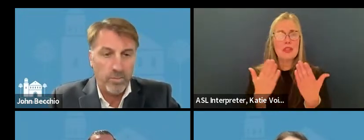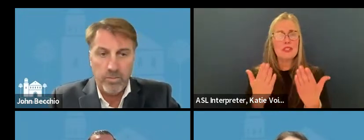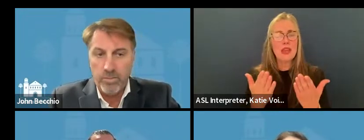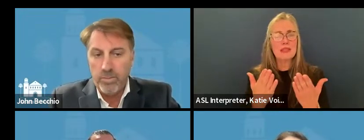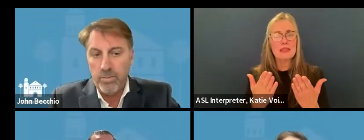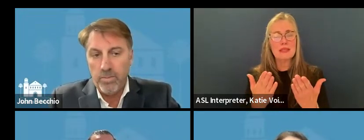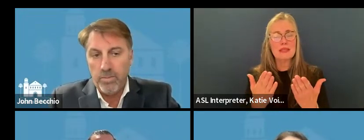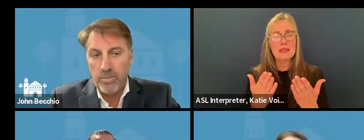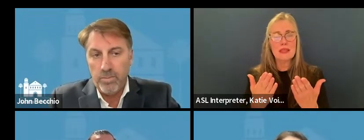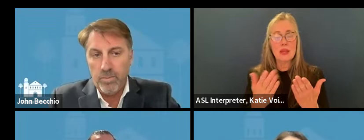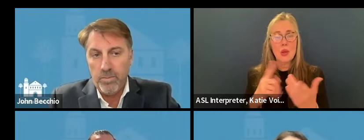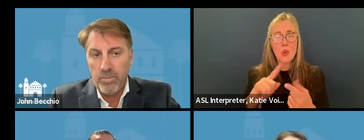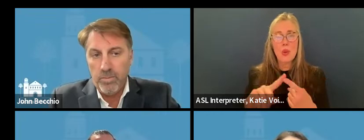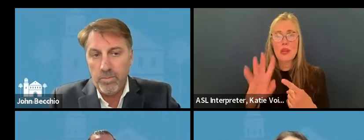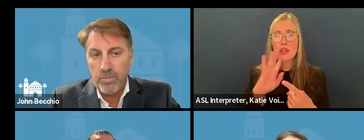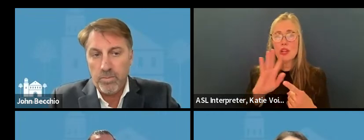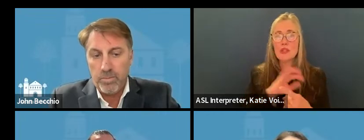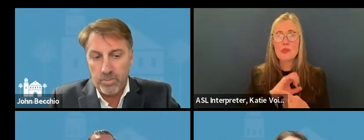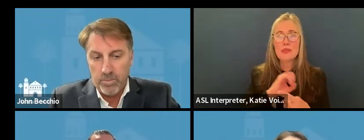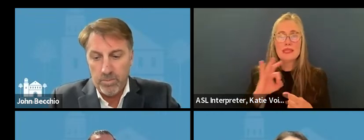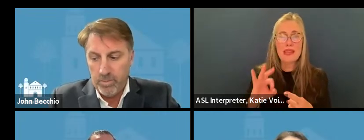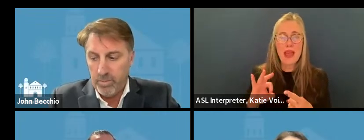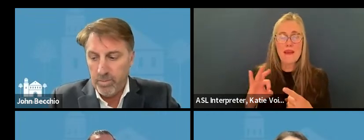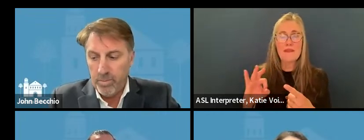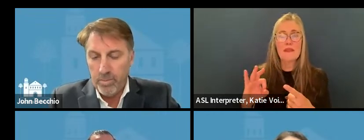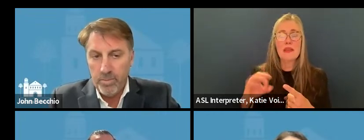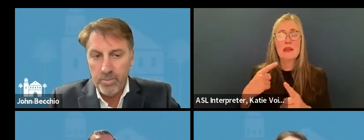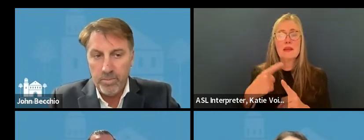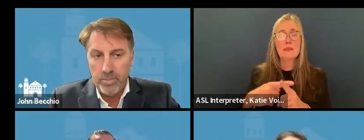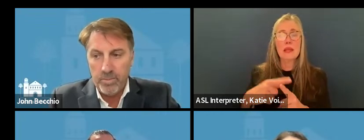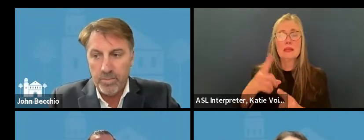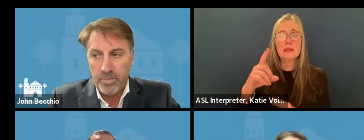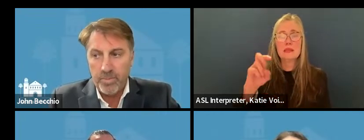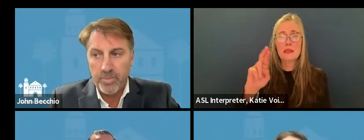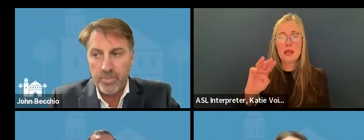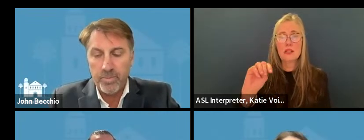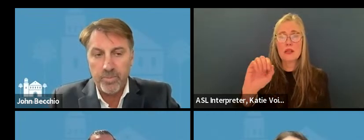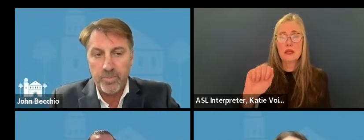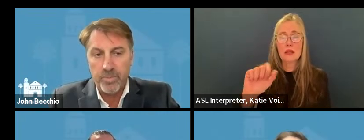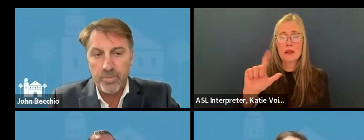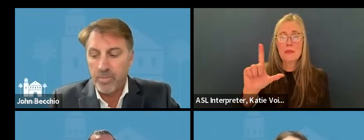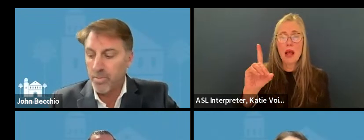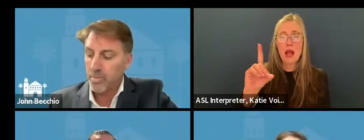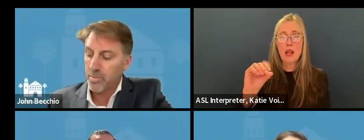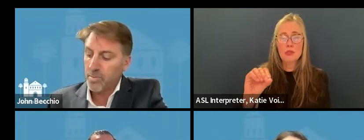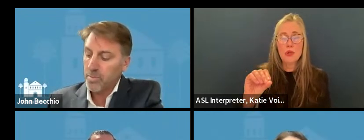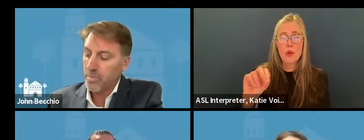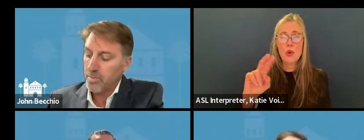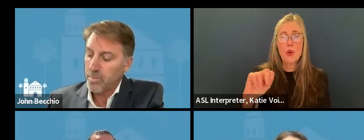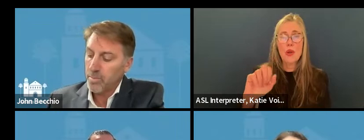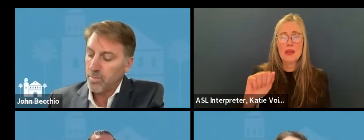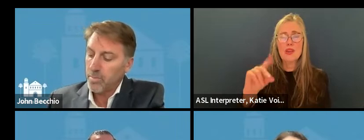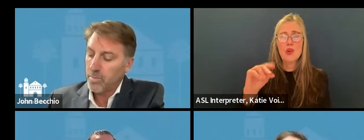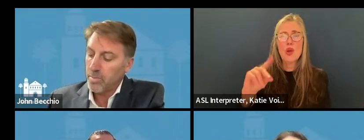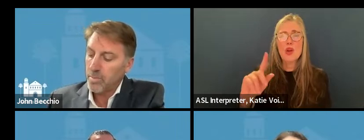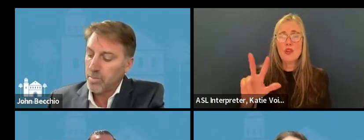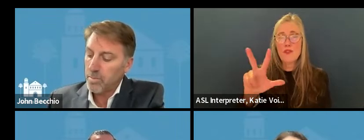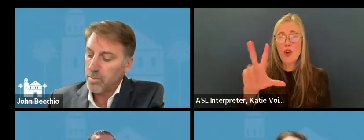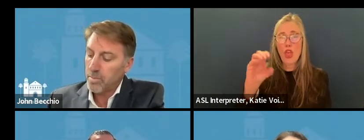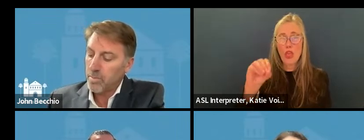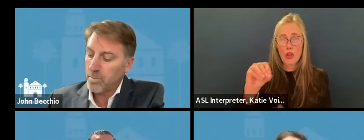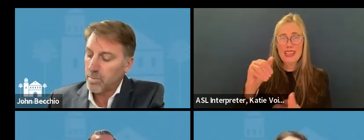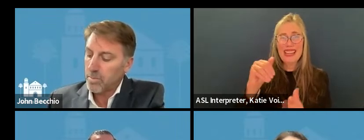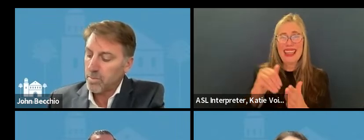with district staff and Dr. Maldonado, some not to exceed a budget item of $30,000